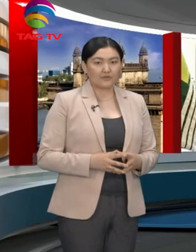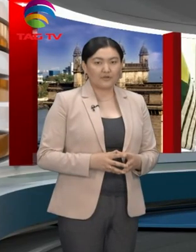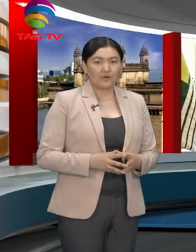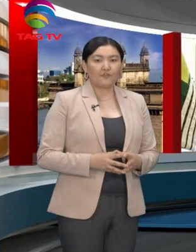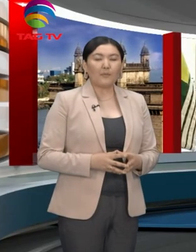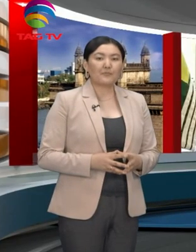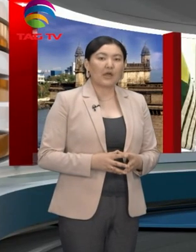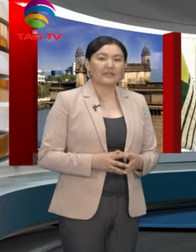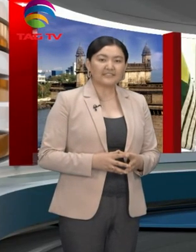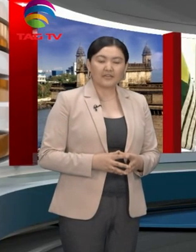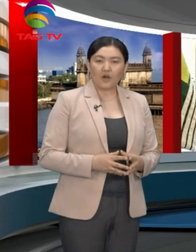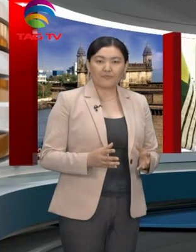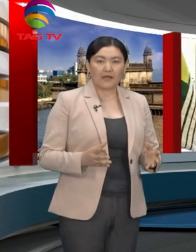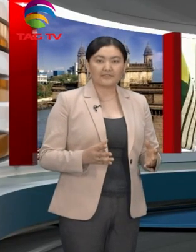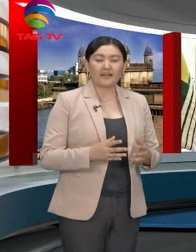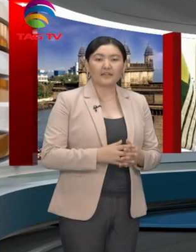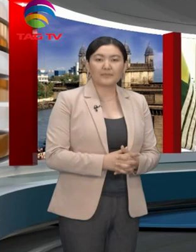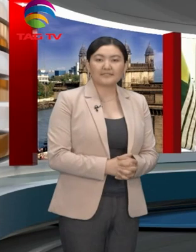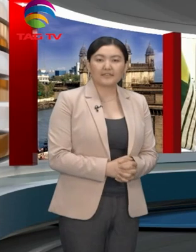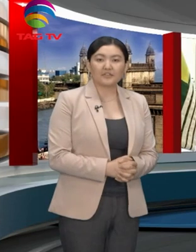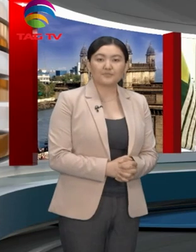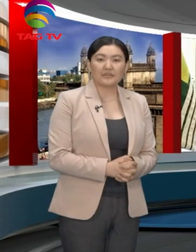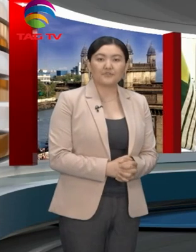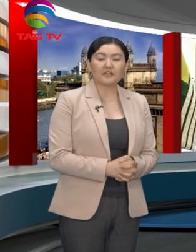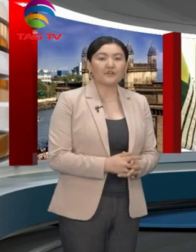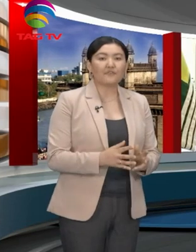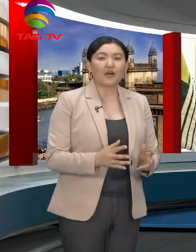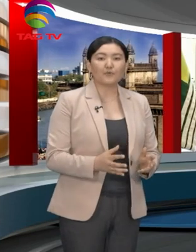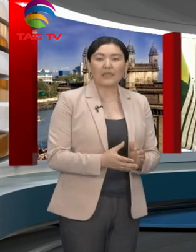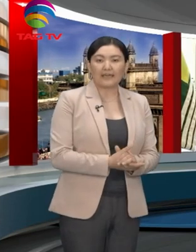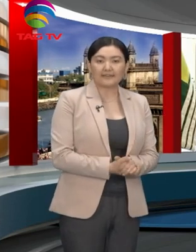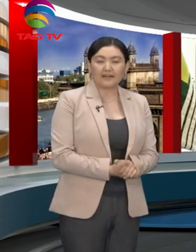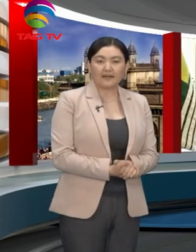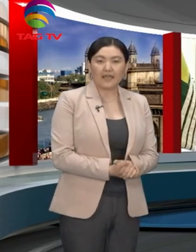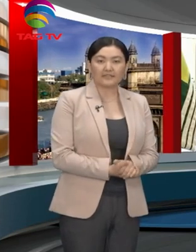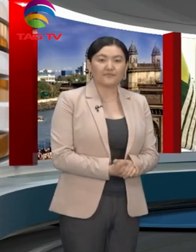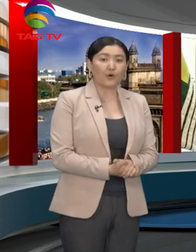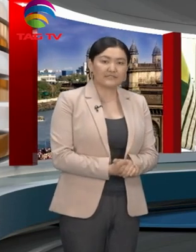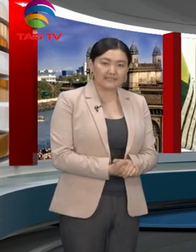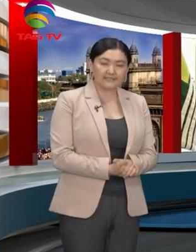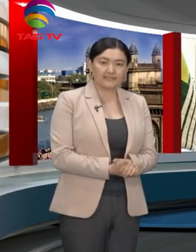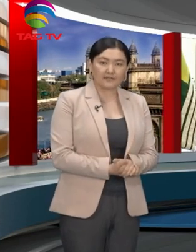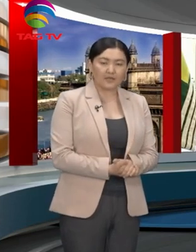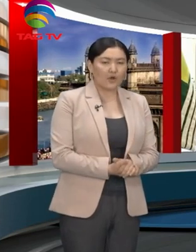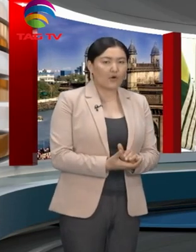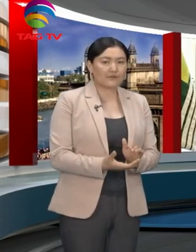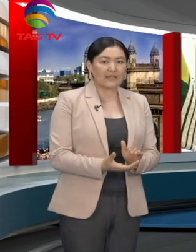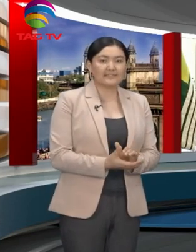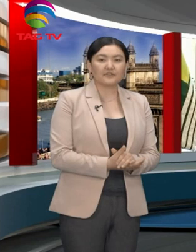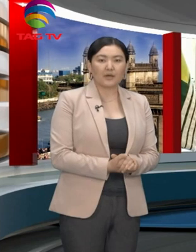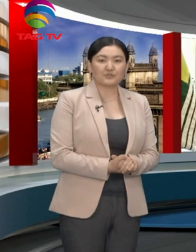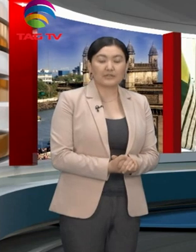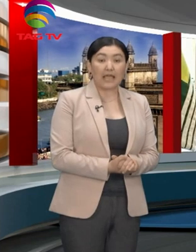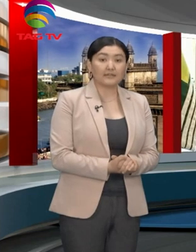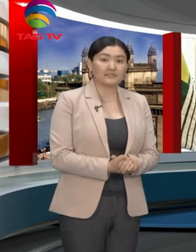Moving on, former Prime Minister of Pakistan-administered Kashmir Raja Farooq Haider Khan has voiced concern over